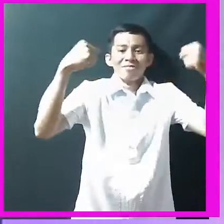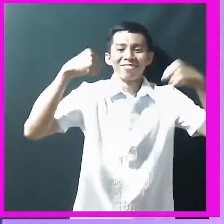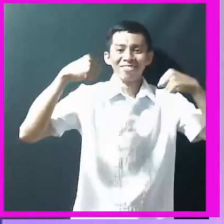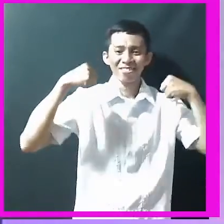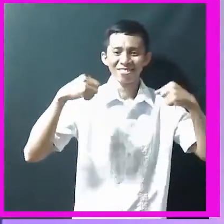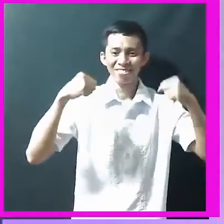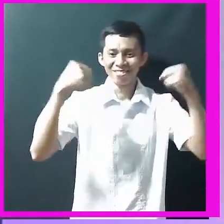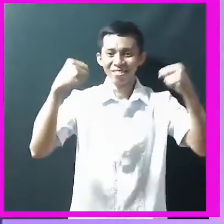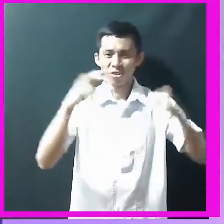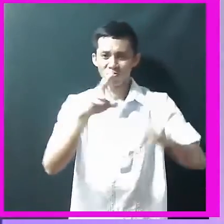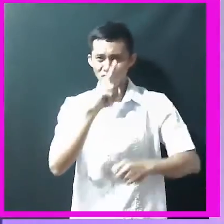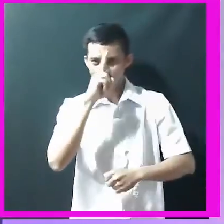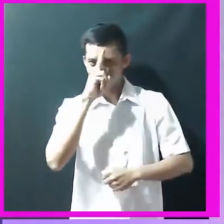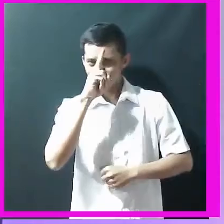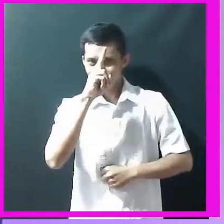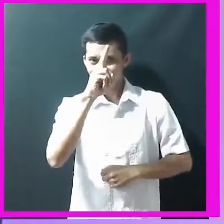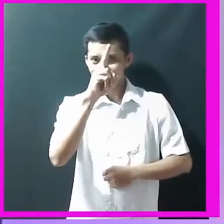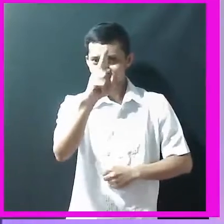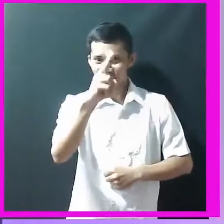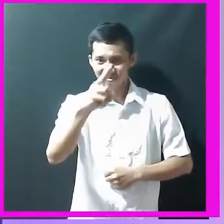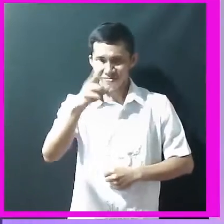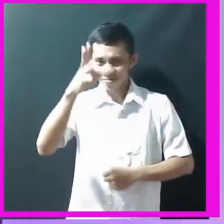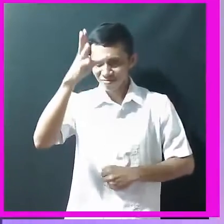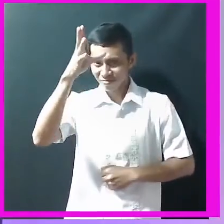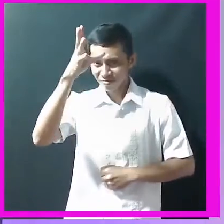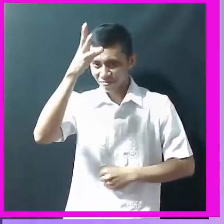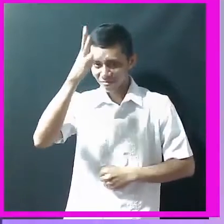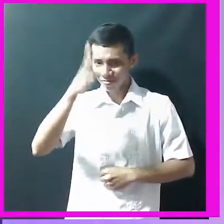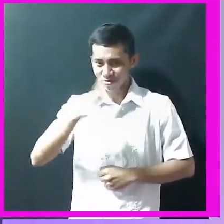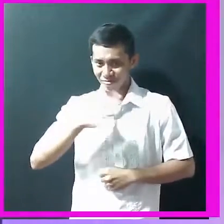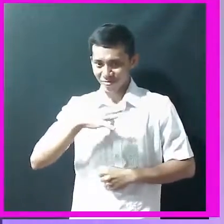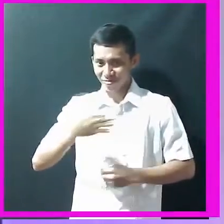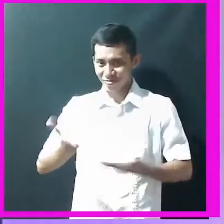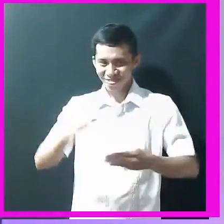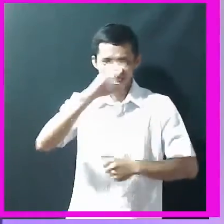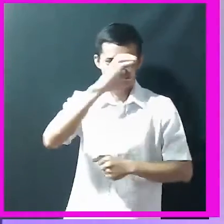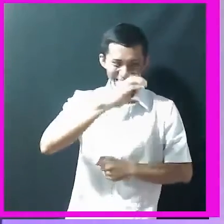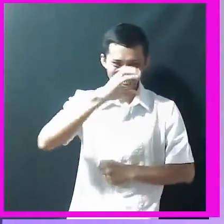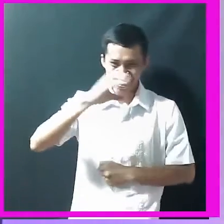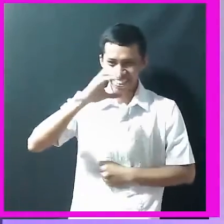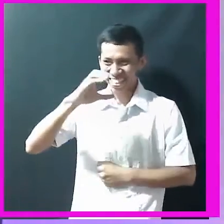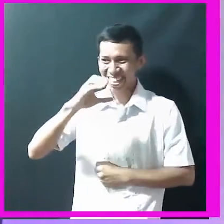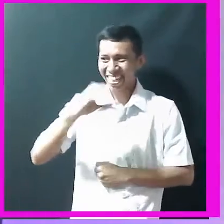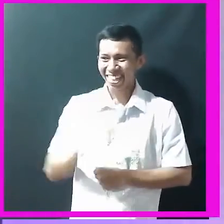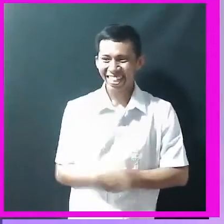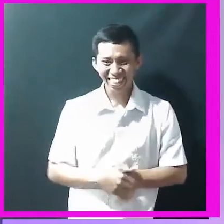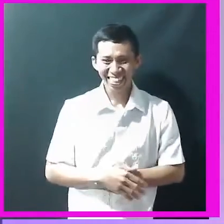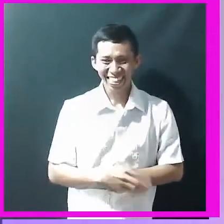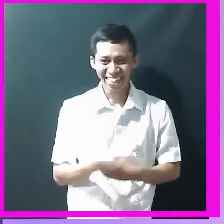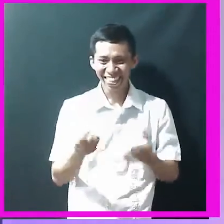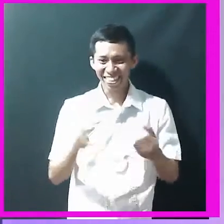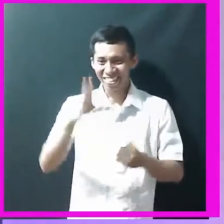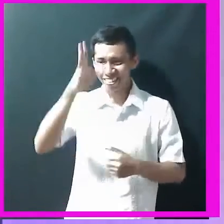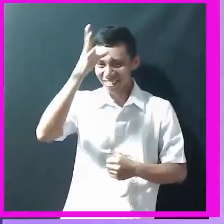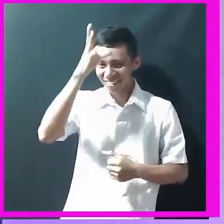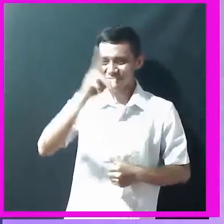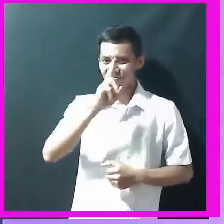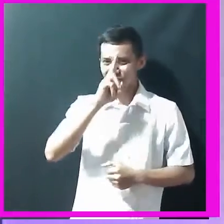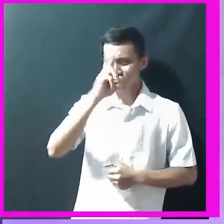firm, guapo men in Cebu. Whew.